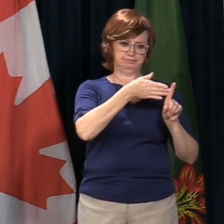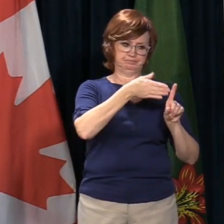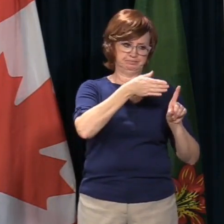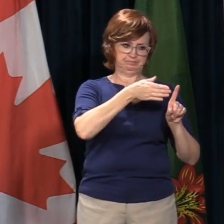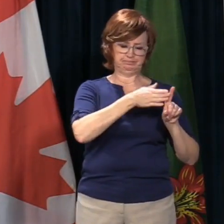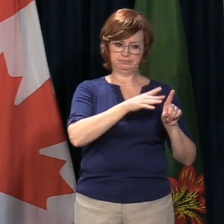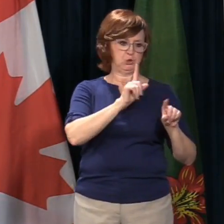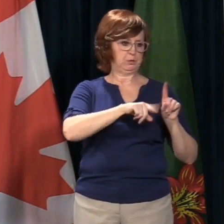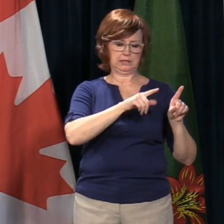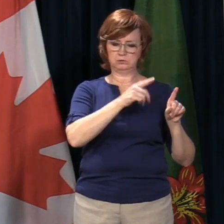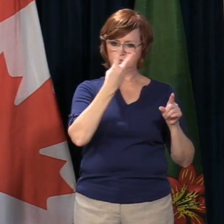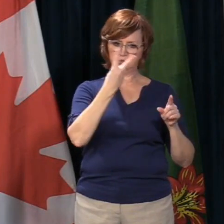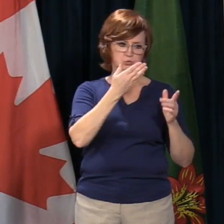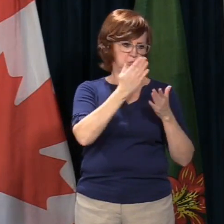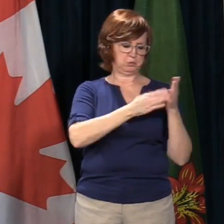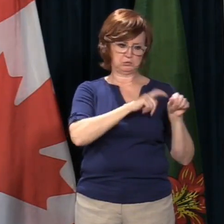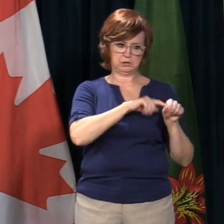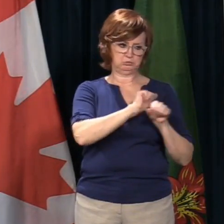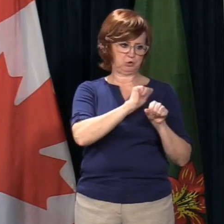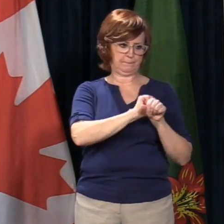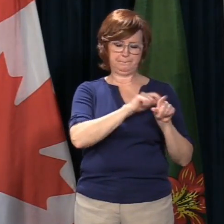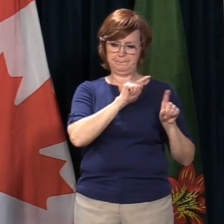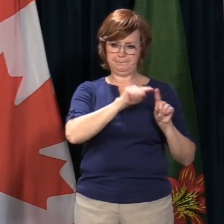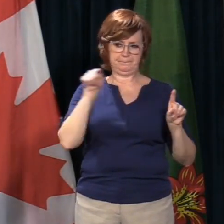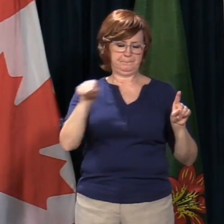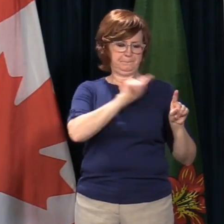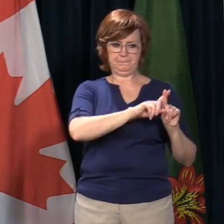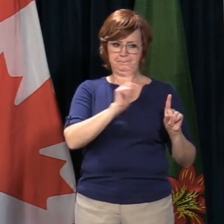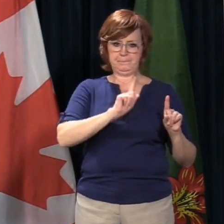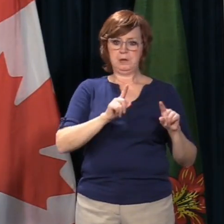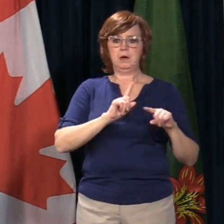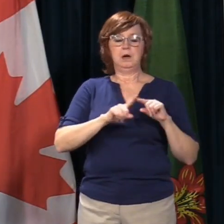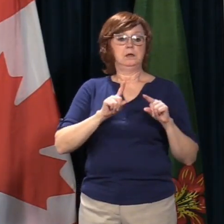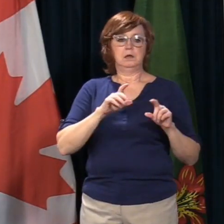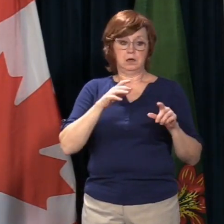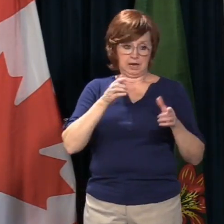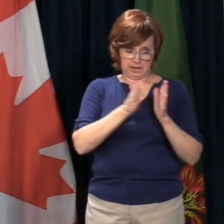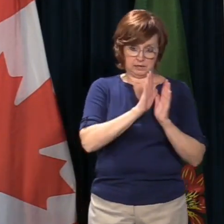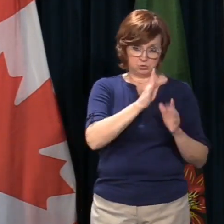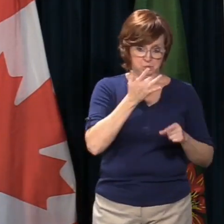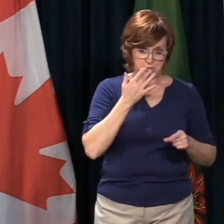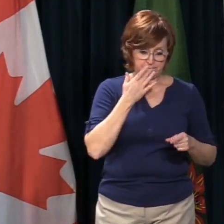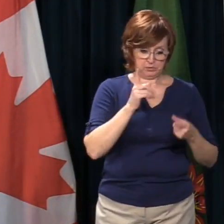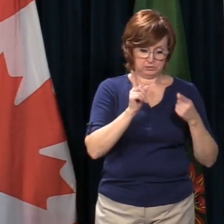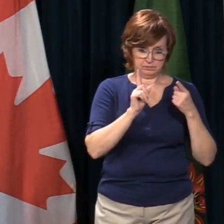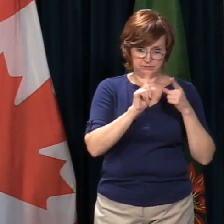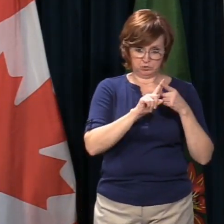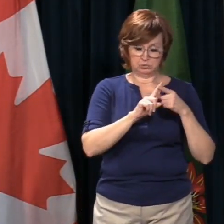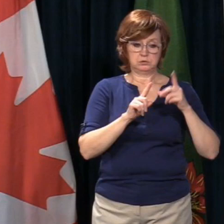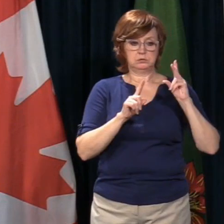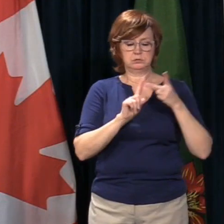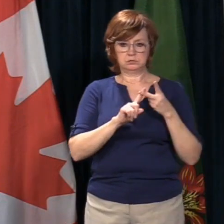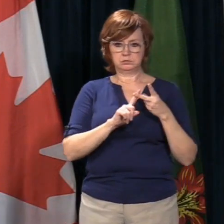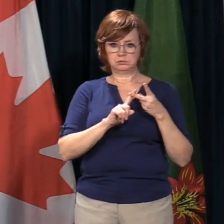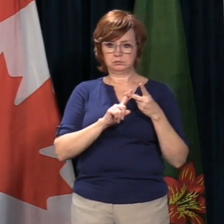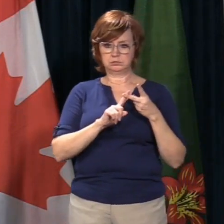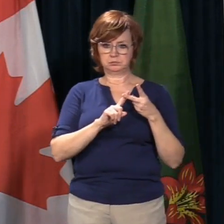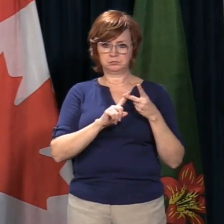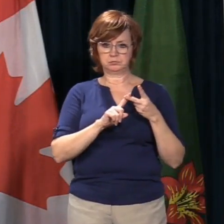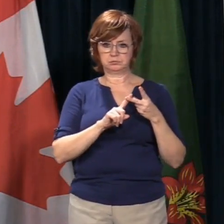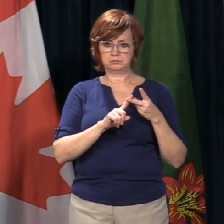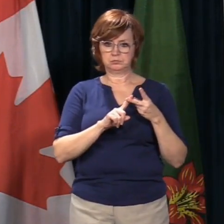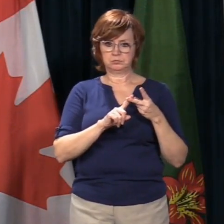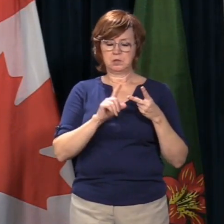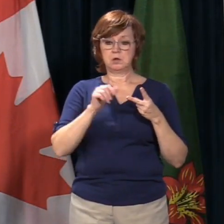And that could be within long-term care, or it could be other within the health system, or it could be private personal care homes or